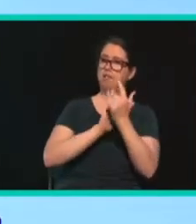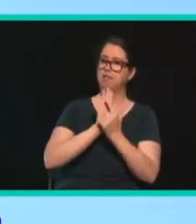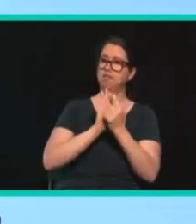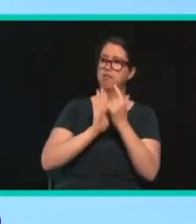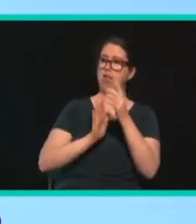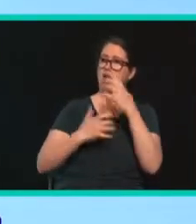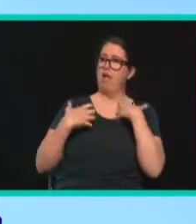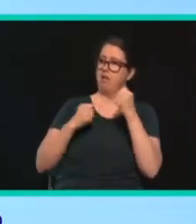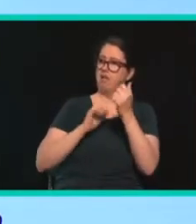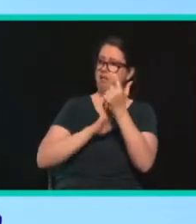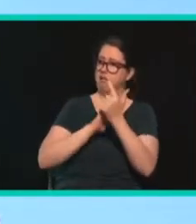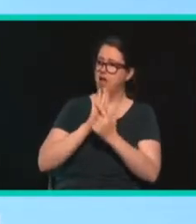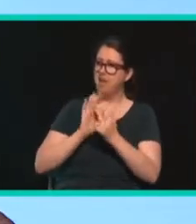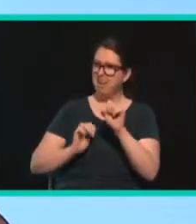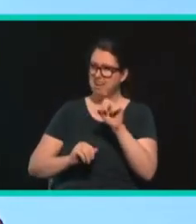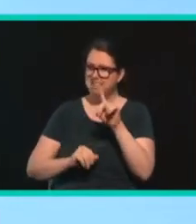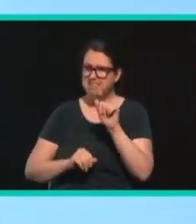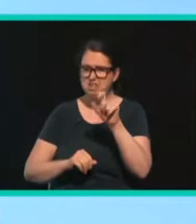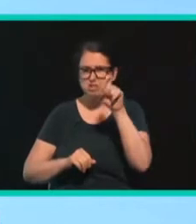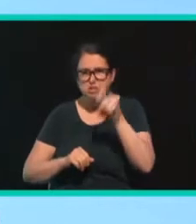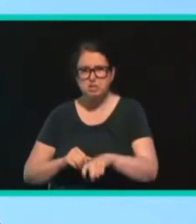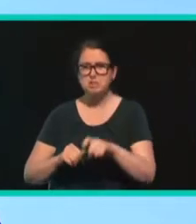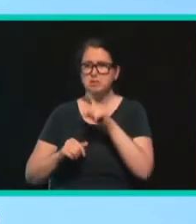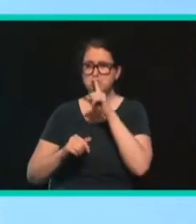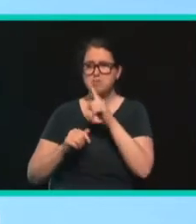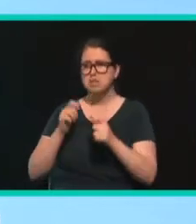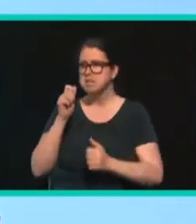should be the most physically fit people on this planet.